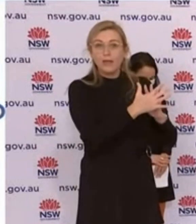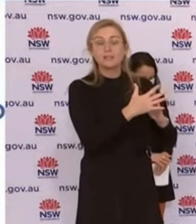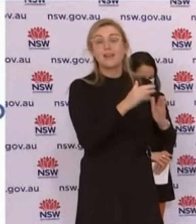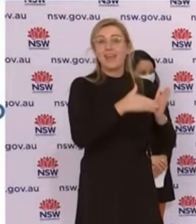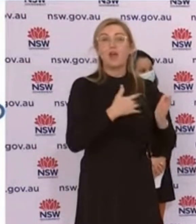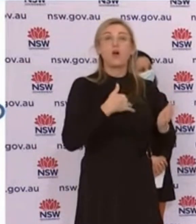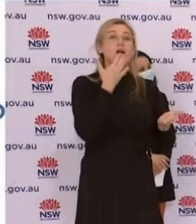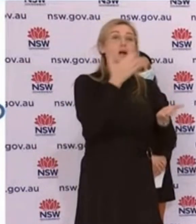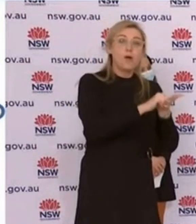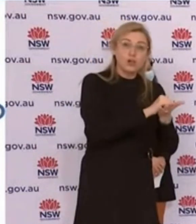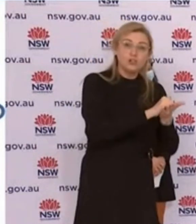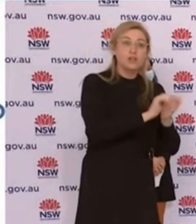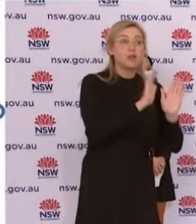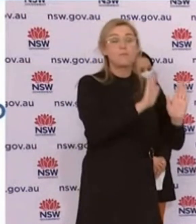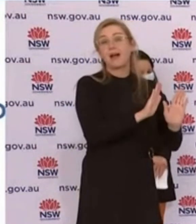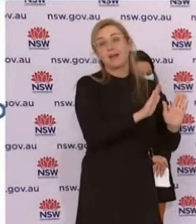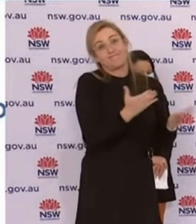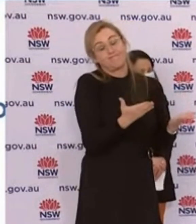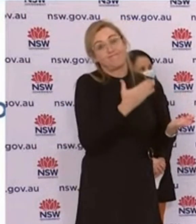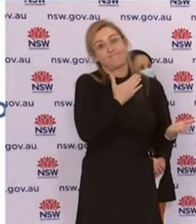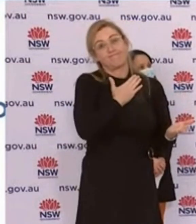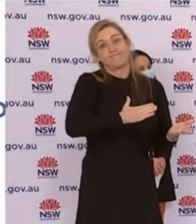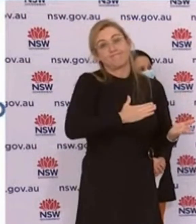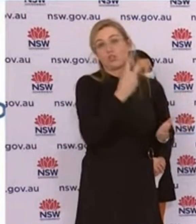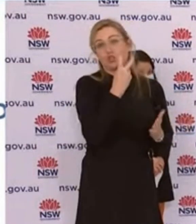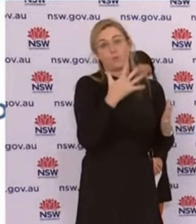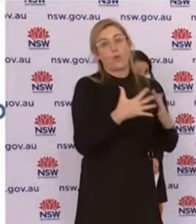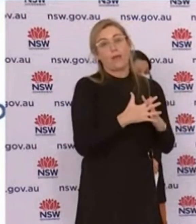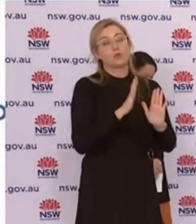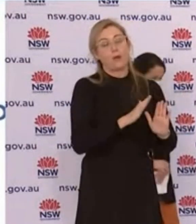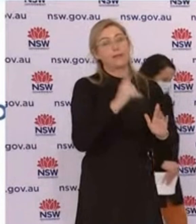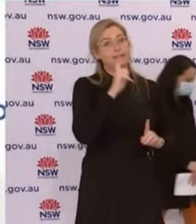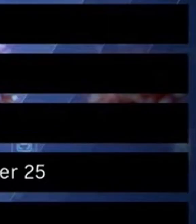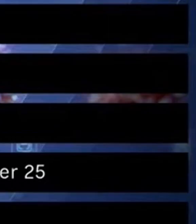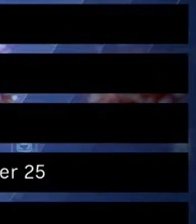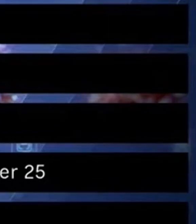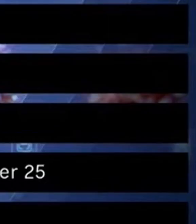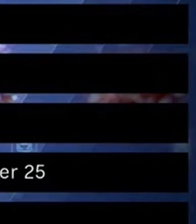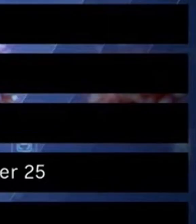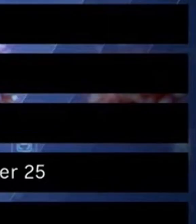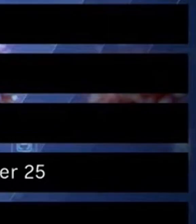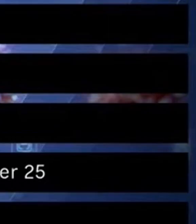say sorry, but right now we need to stick it out at least for the next 2 weeks. Thank you.